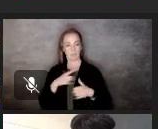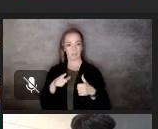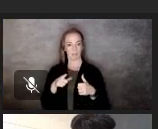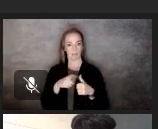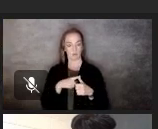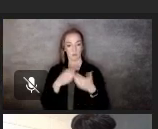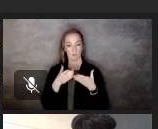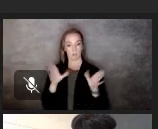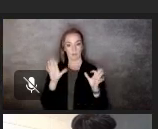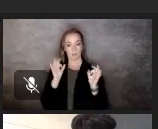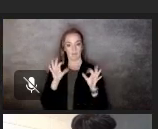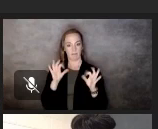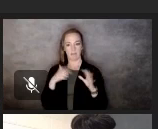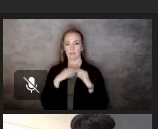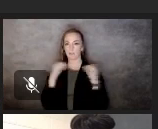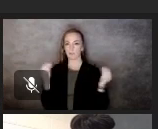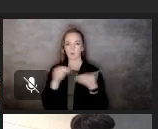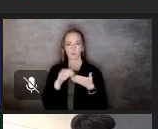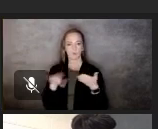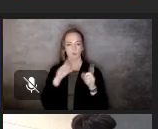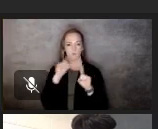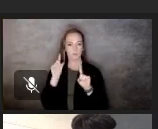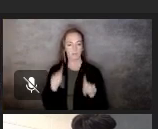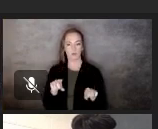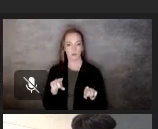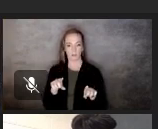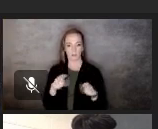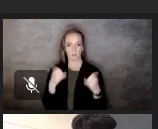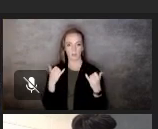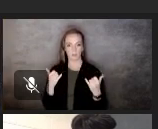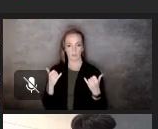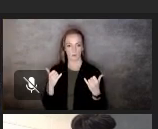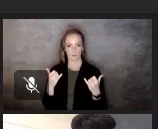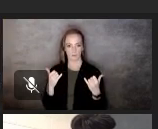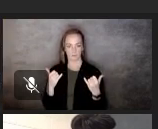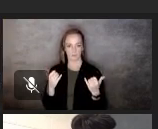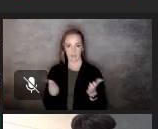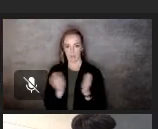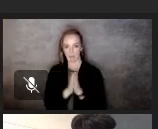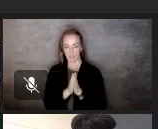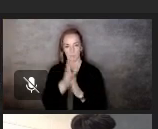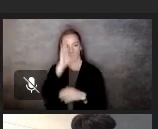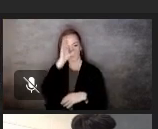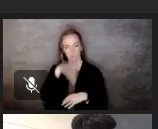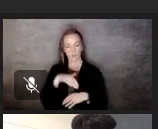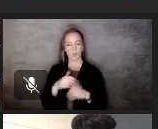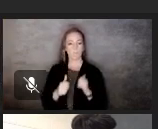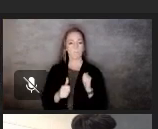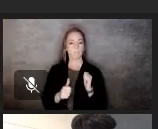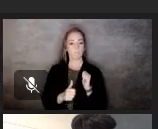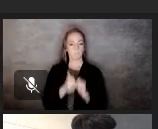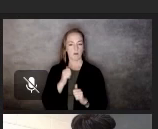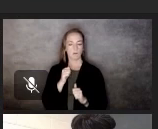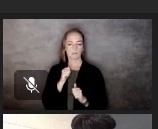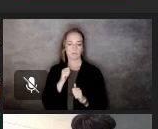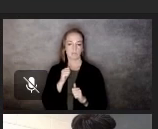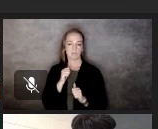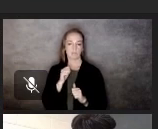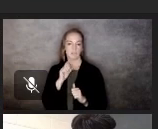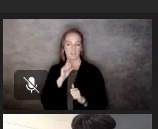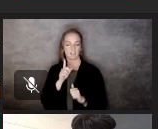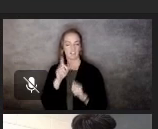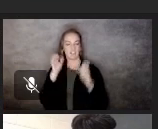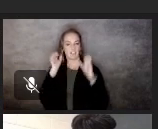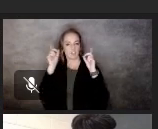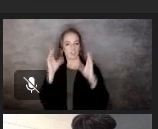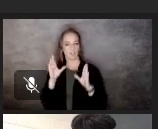have any students respond to the current CAS. Now, we know the CAS is mostly for educators to then inform students. However, I would